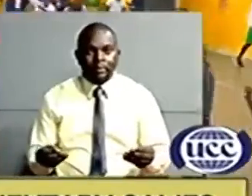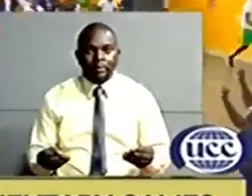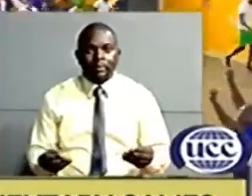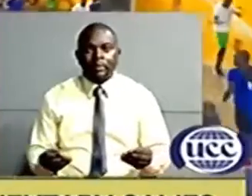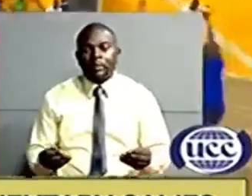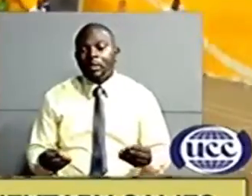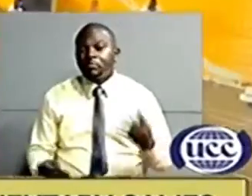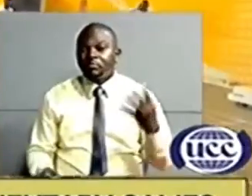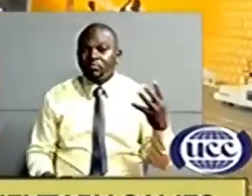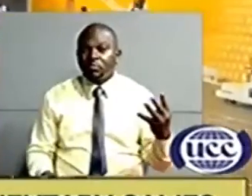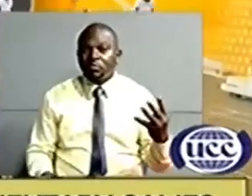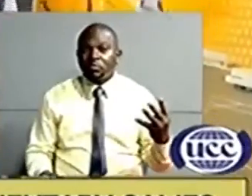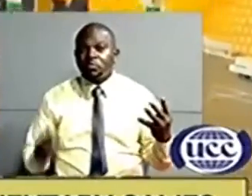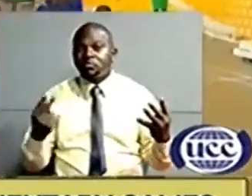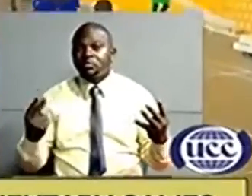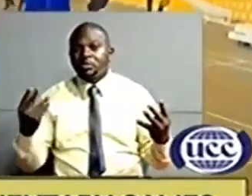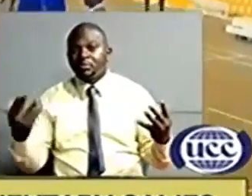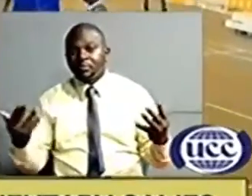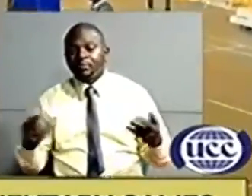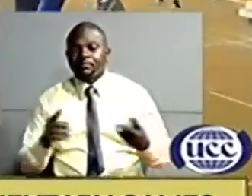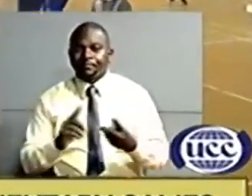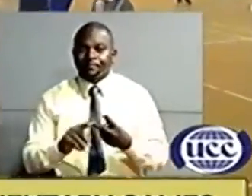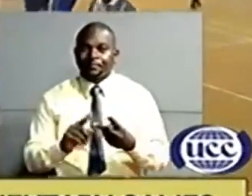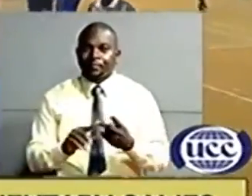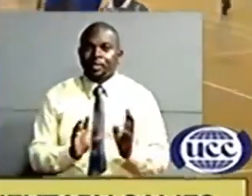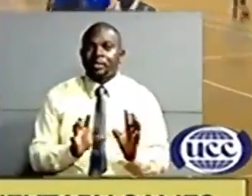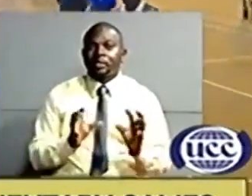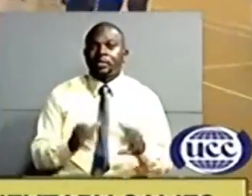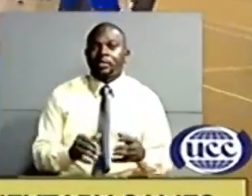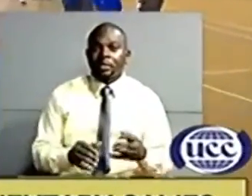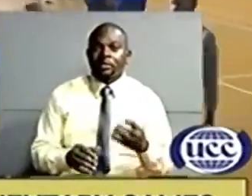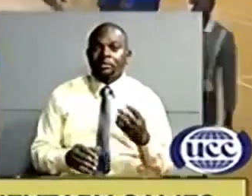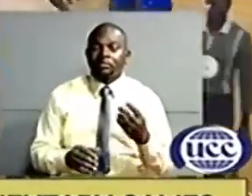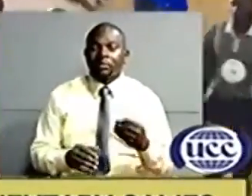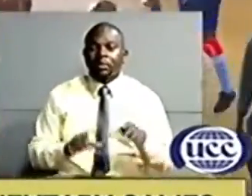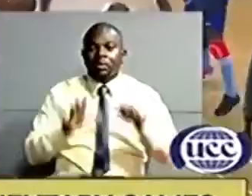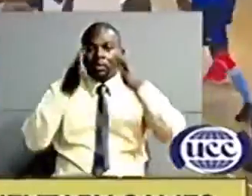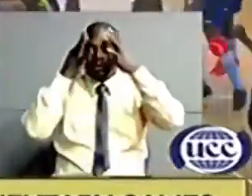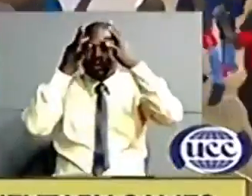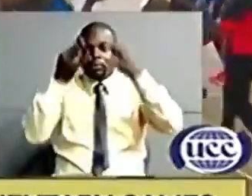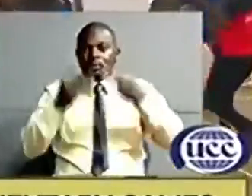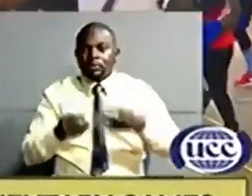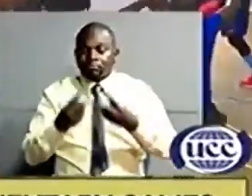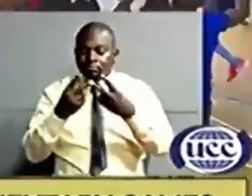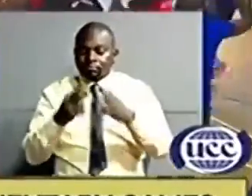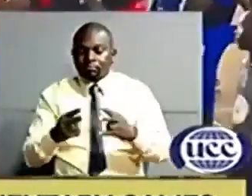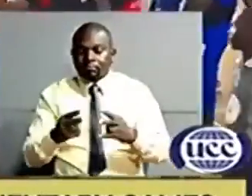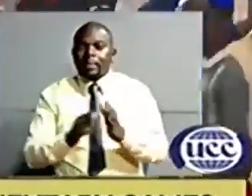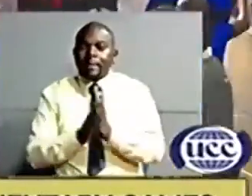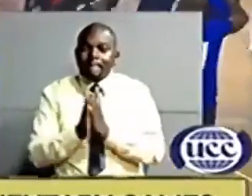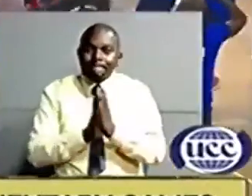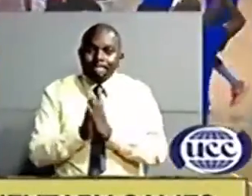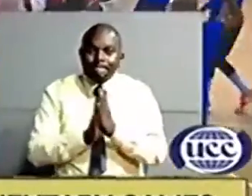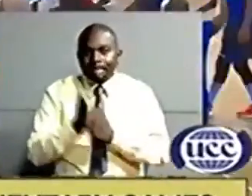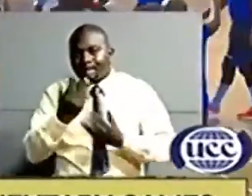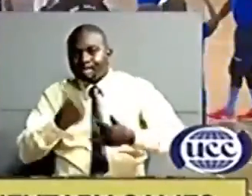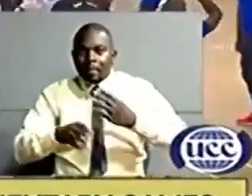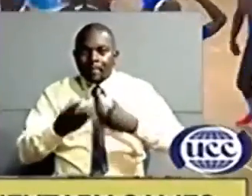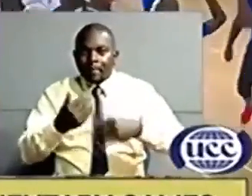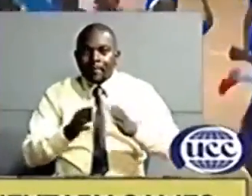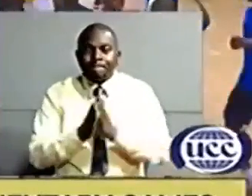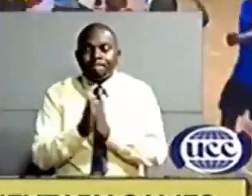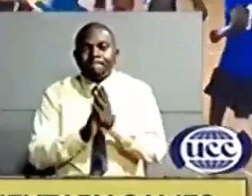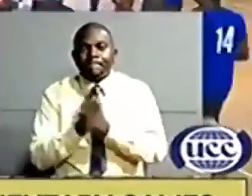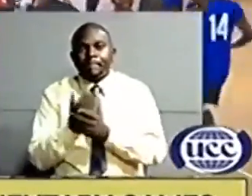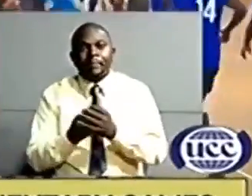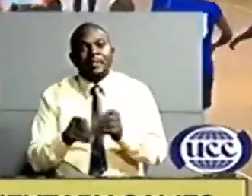4-25. The second set, we decided to start believing in ourselves, although